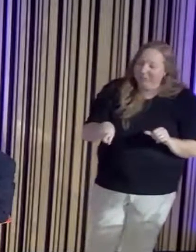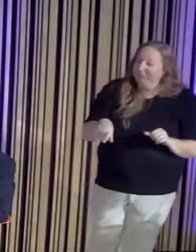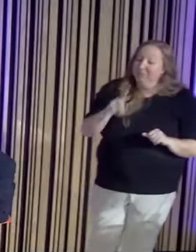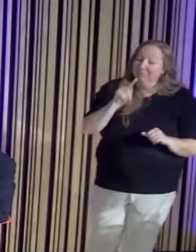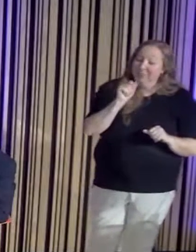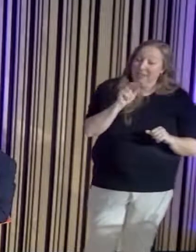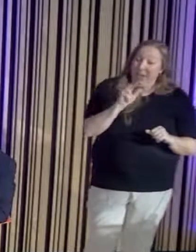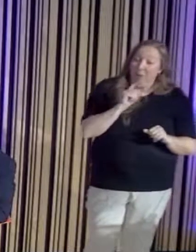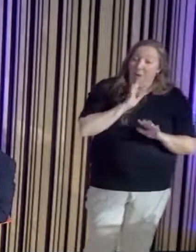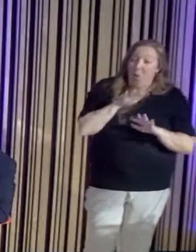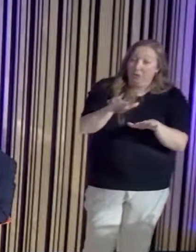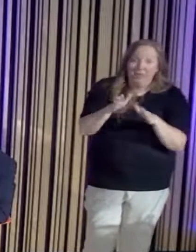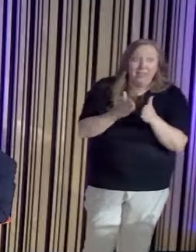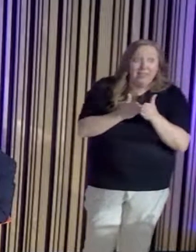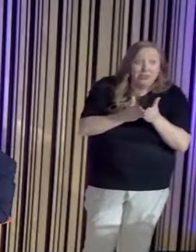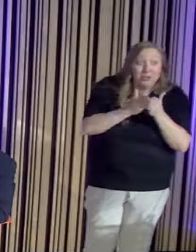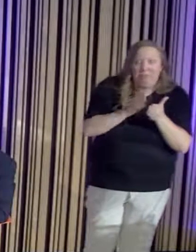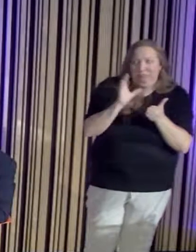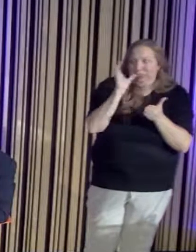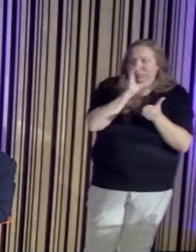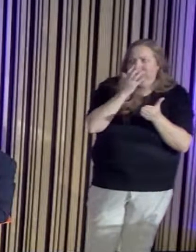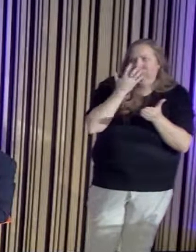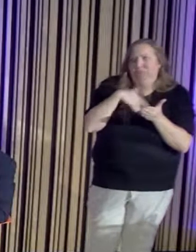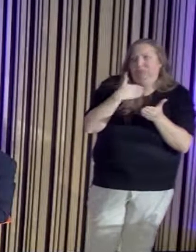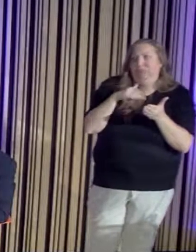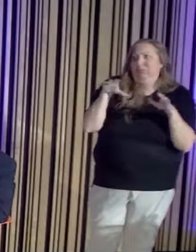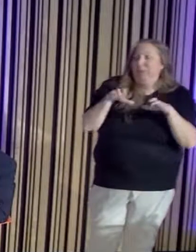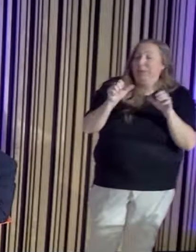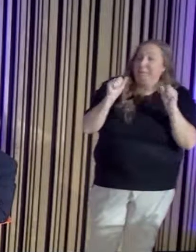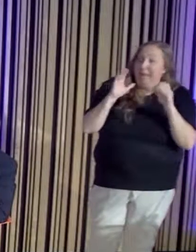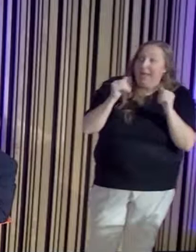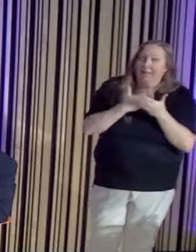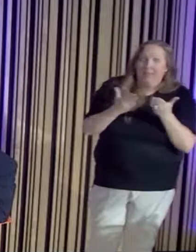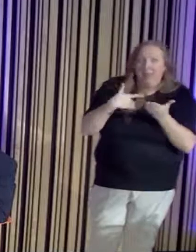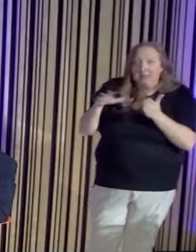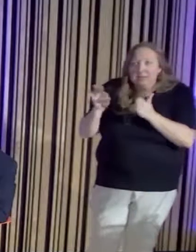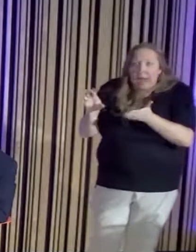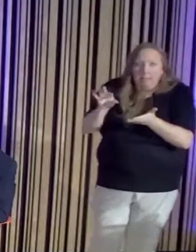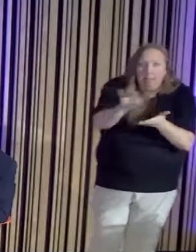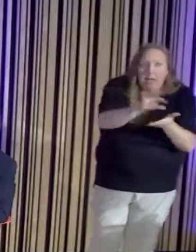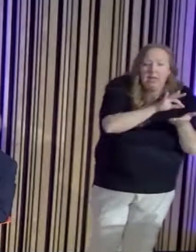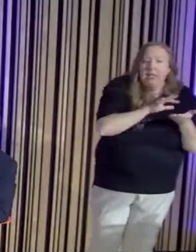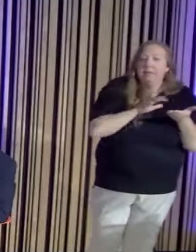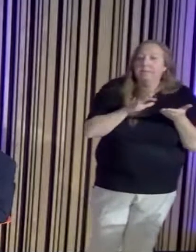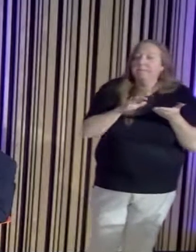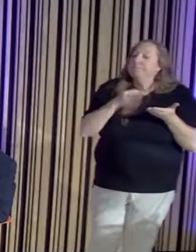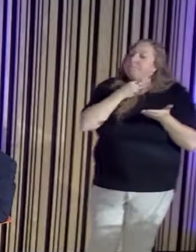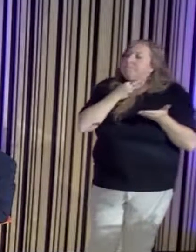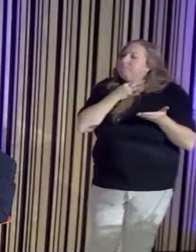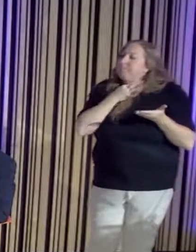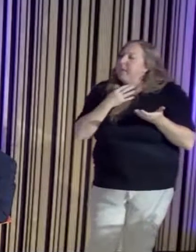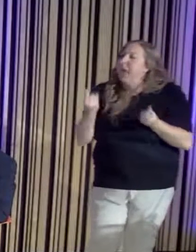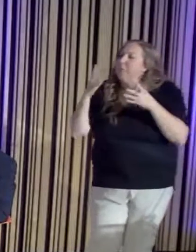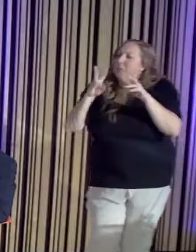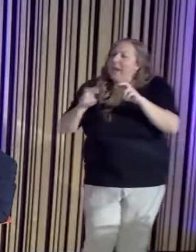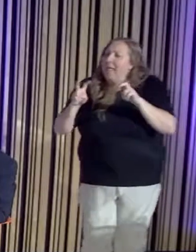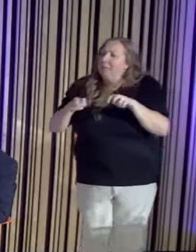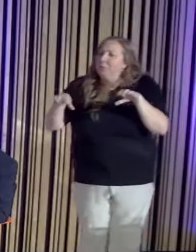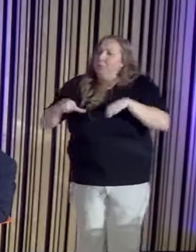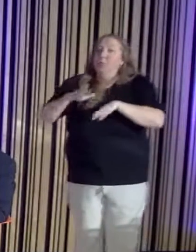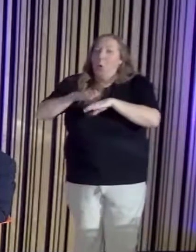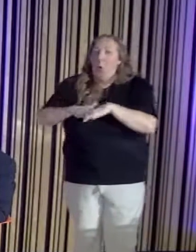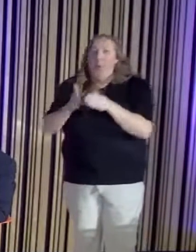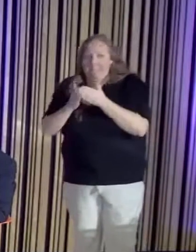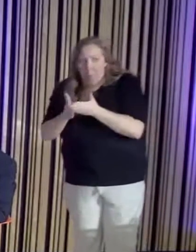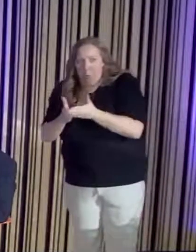Oceans on the ship has been doing amazing stuff, collecting samples. Can you just, so how much of the analysis do you do on board? How much do you bring back